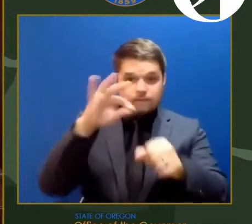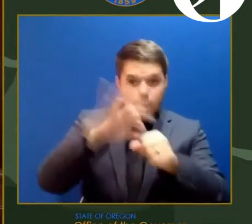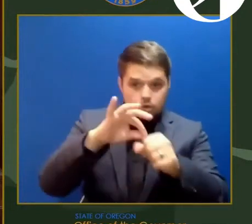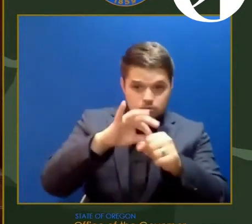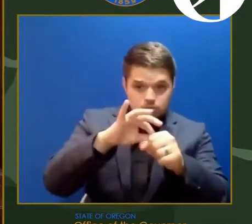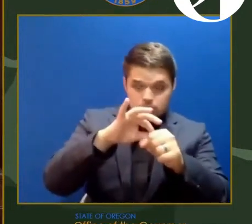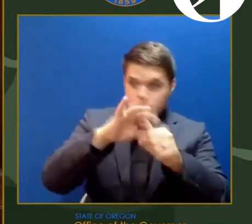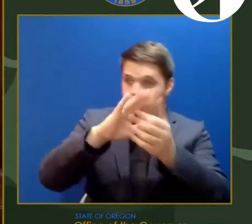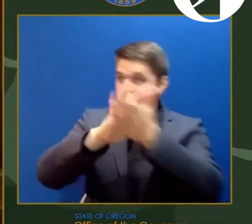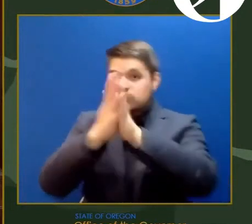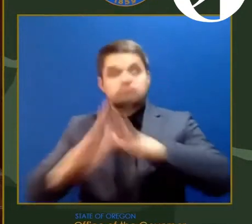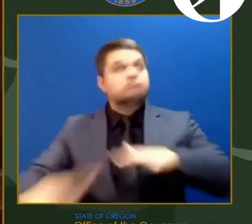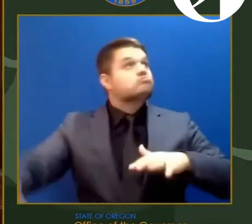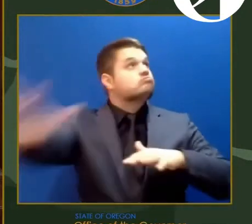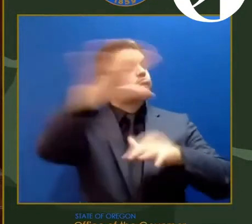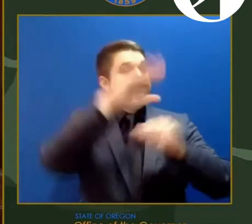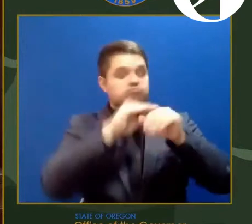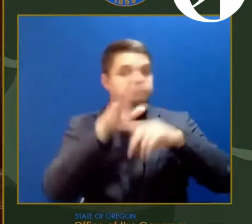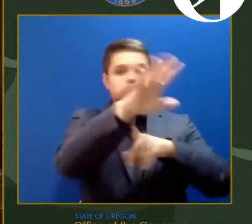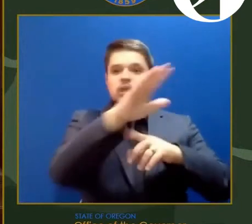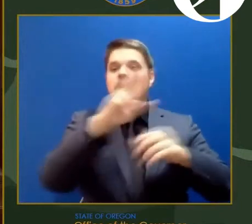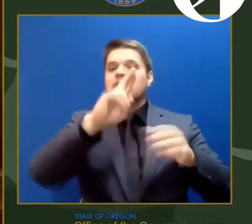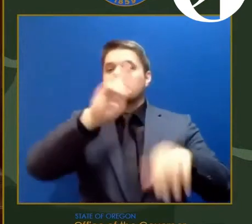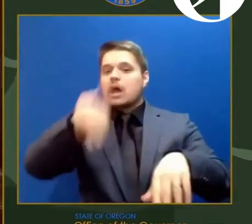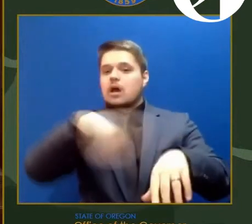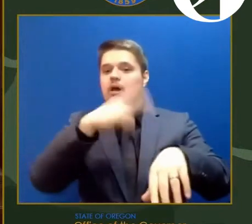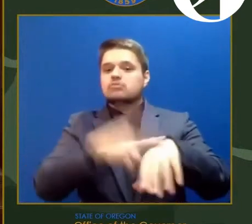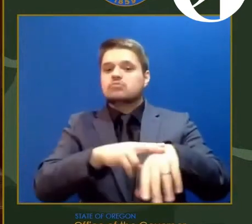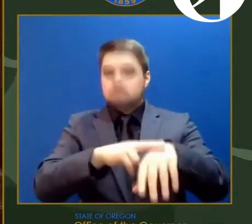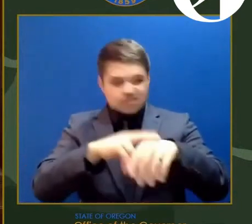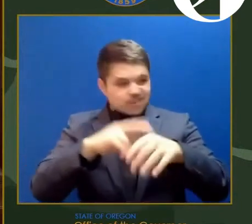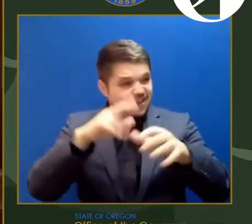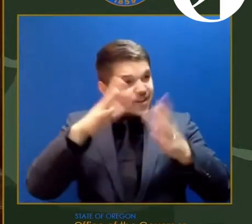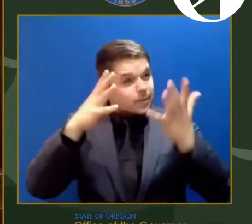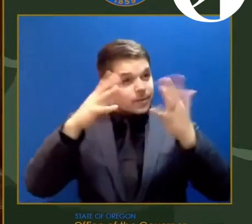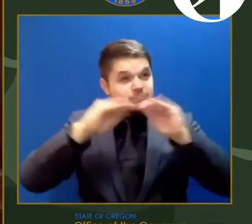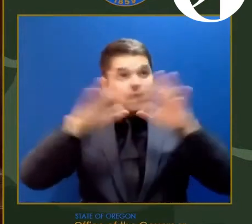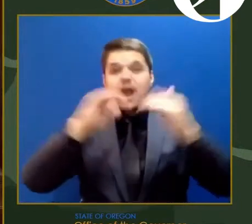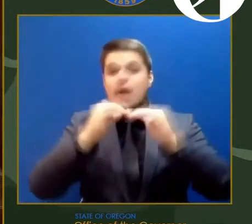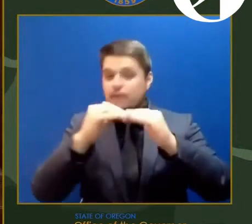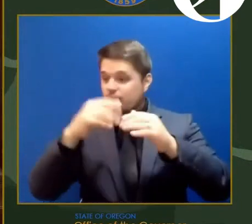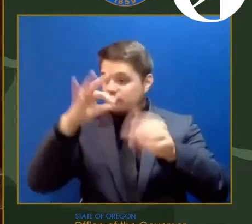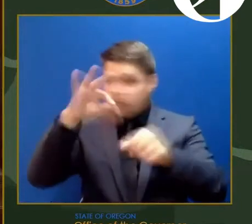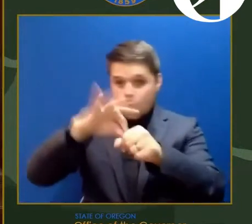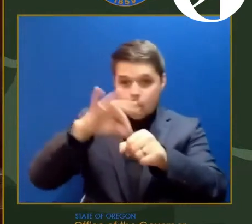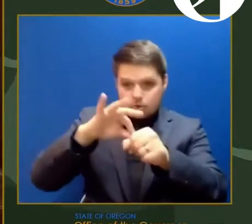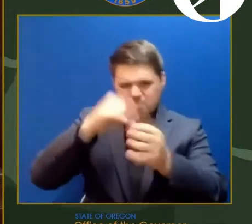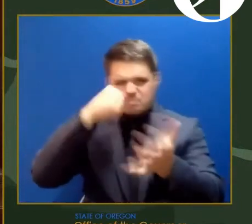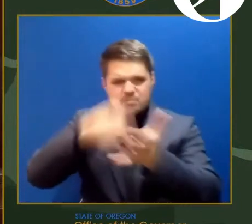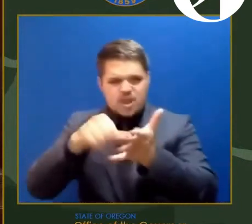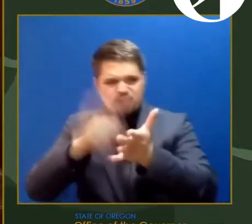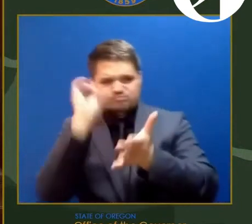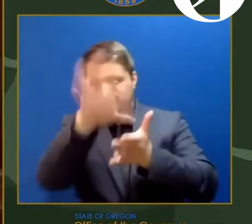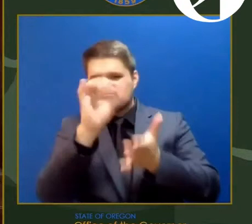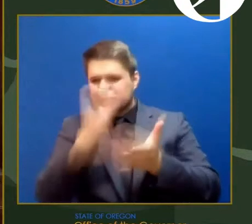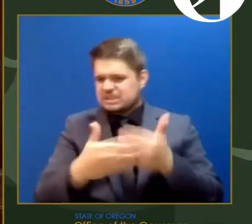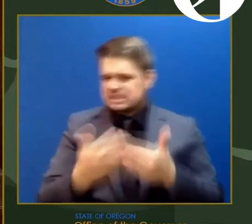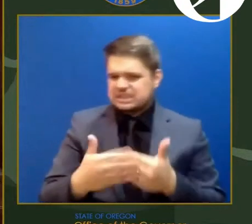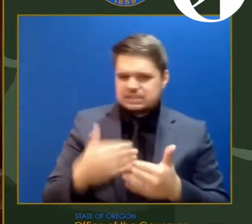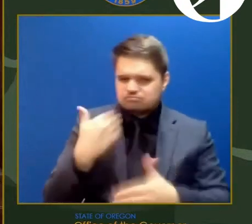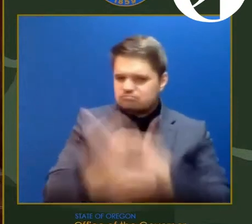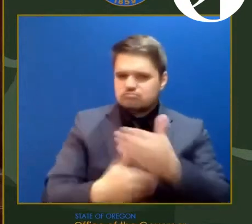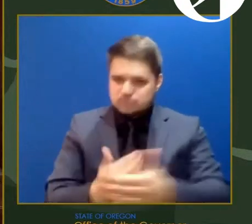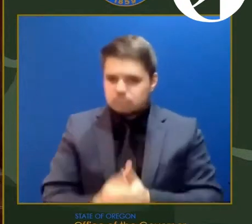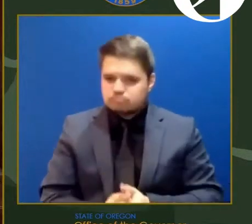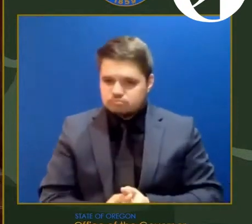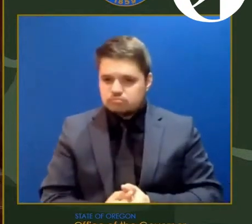and vote by mail should be available to every citizen in this country. The right to vote is fundamental.